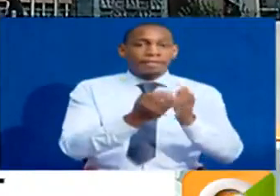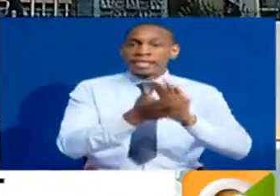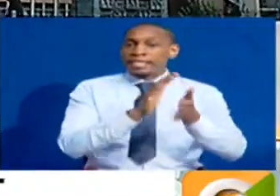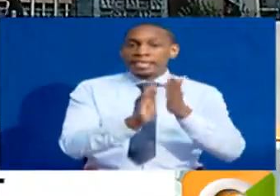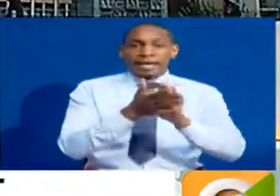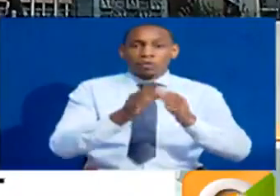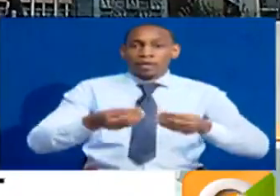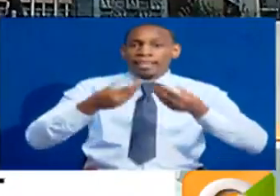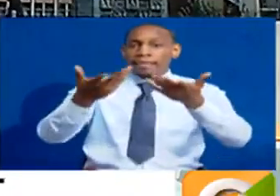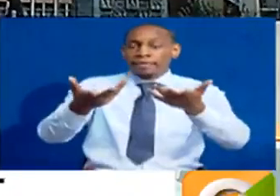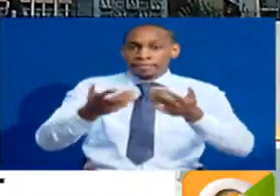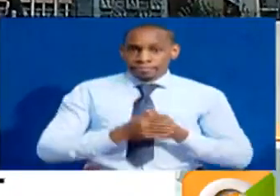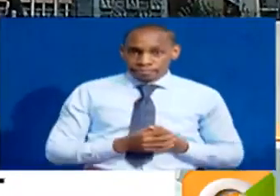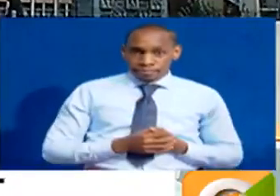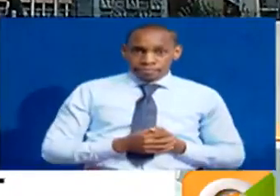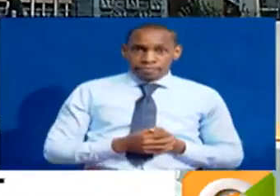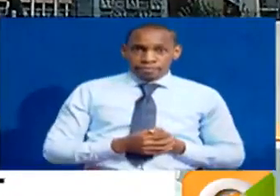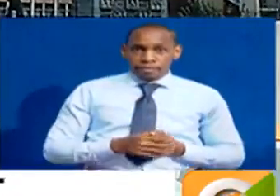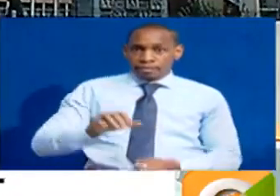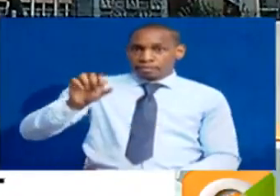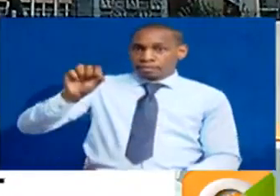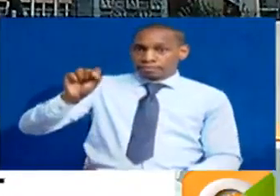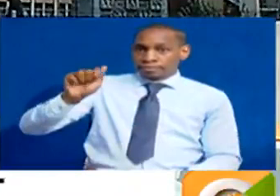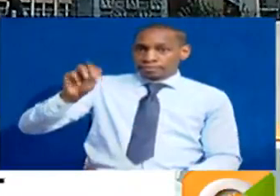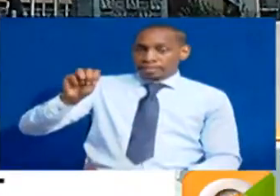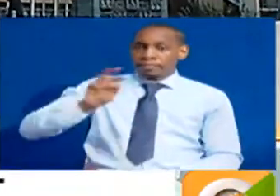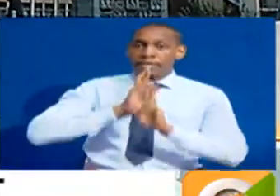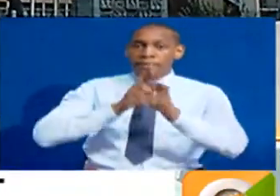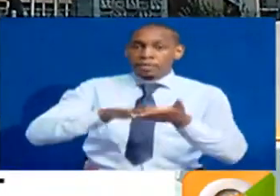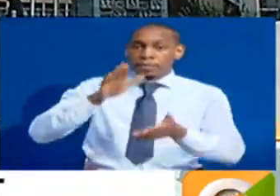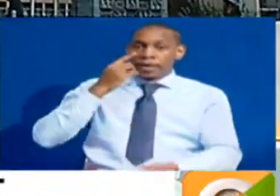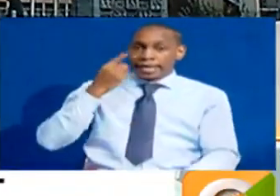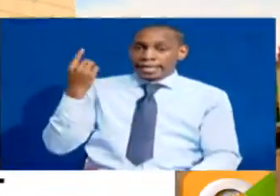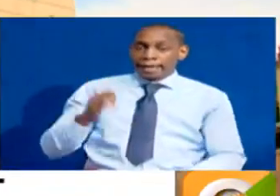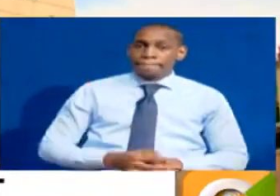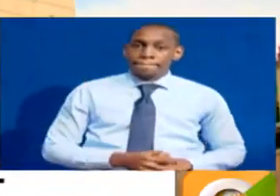evident supplies delivered. Sam Gitugu has more.